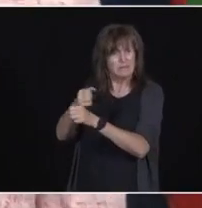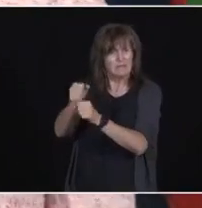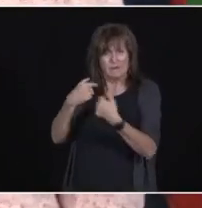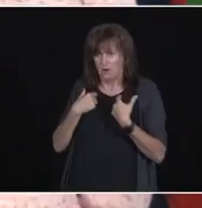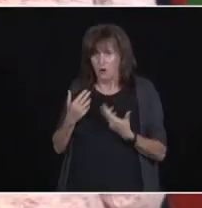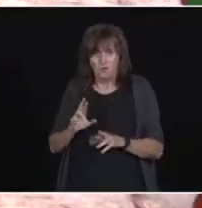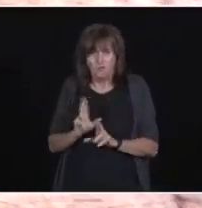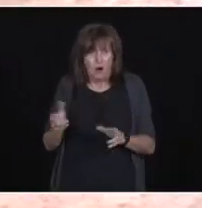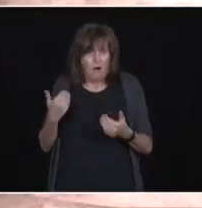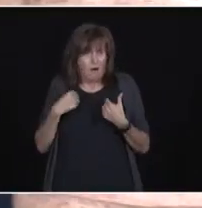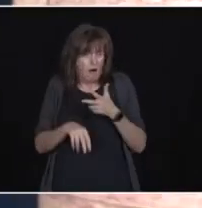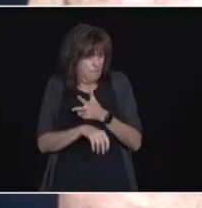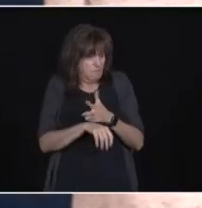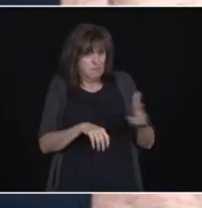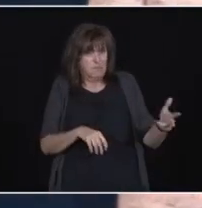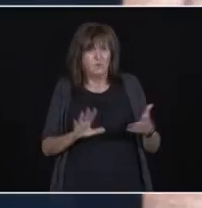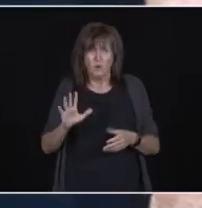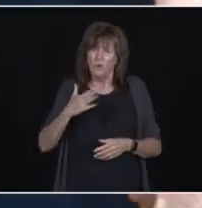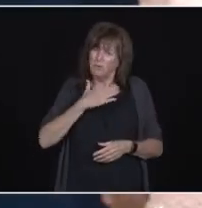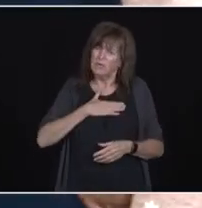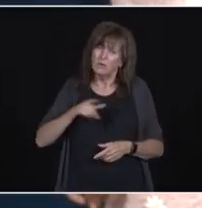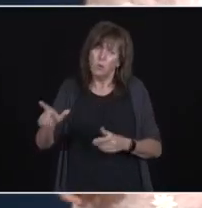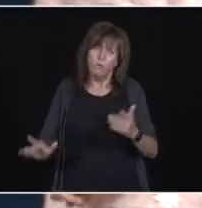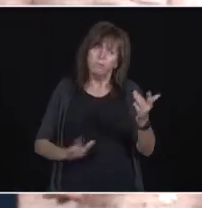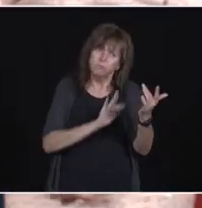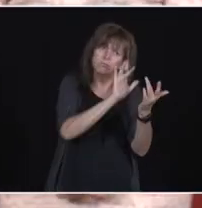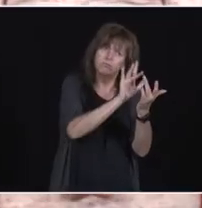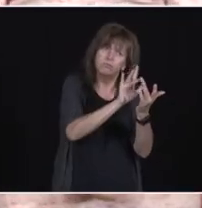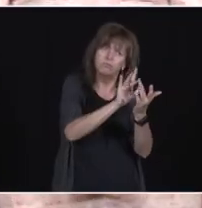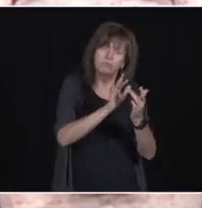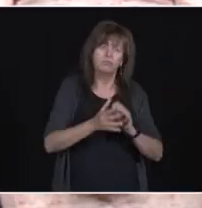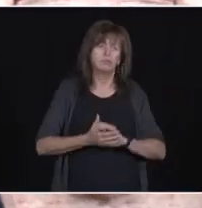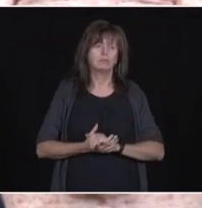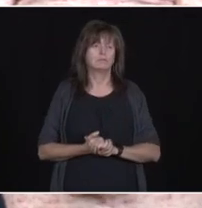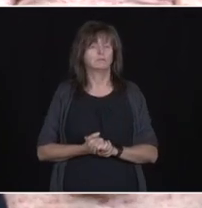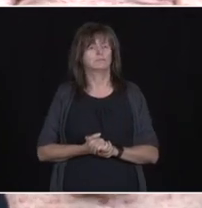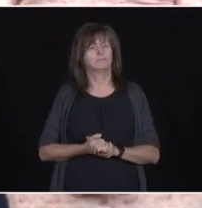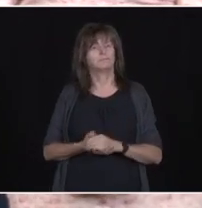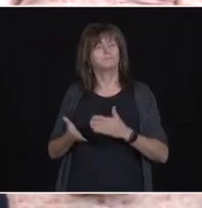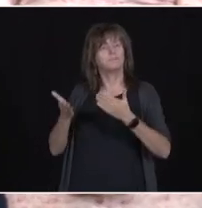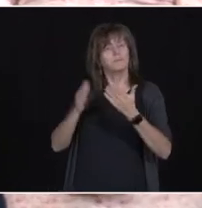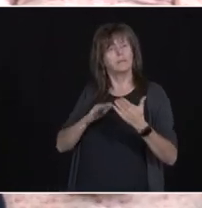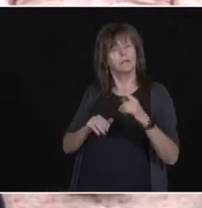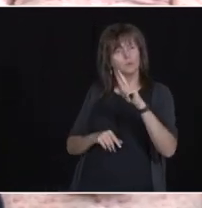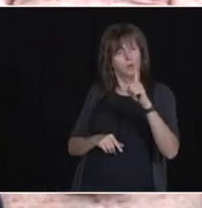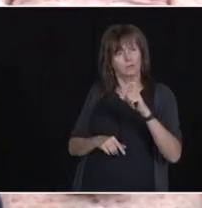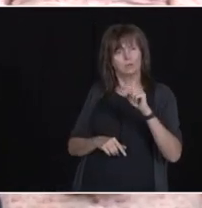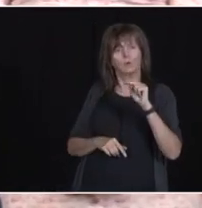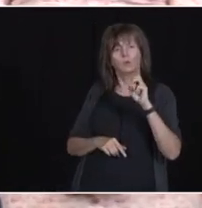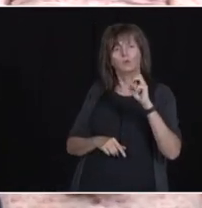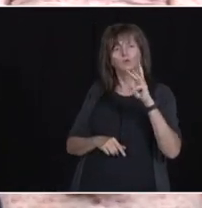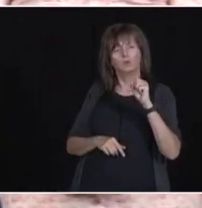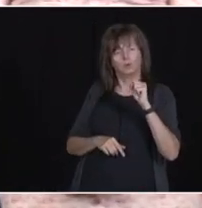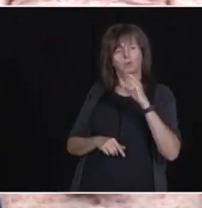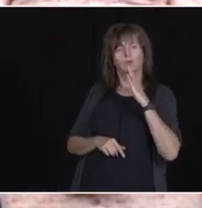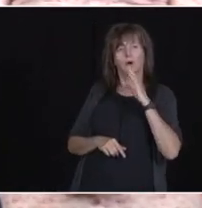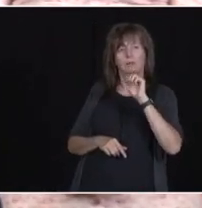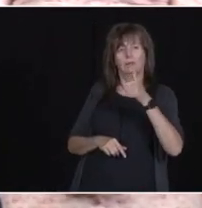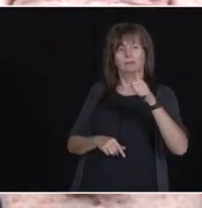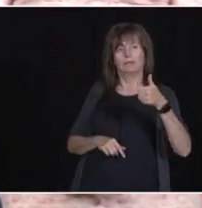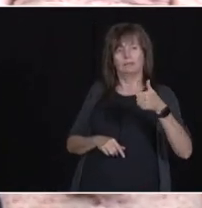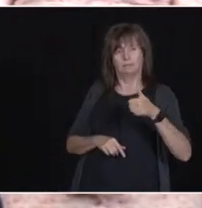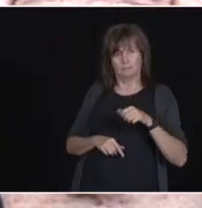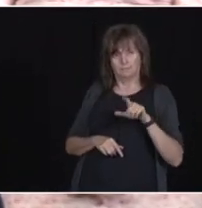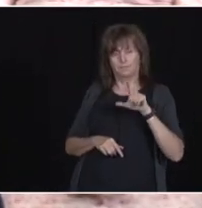question. Next question comes from Lucas Meyer from News Talk 1010. Please go ahead. Hi, Lucas. Hi, Premier.